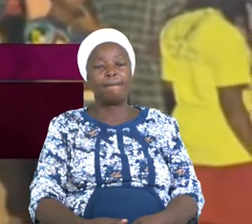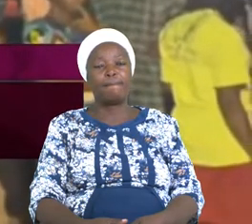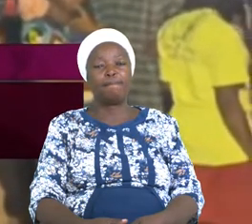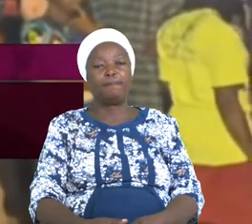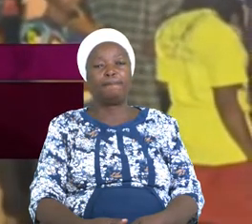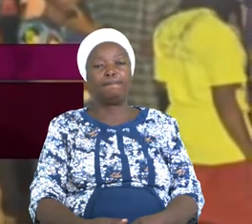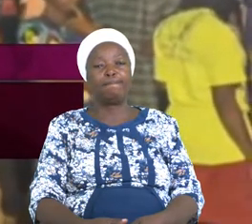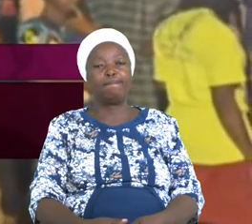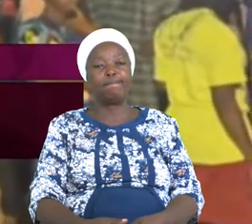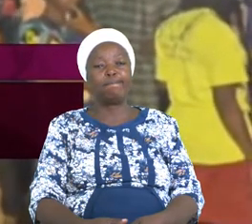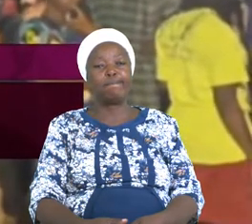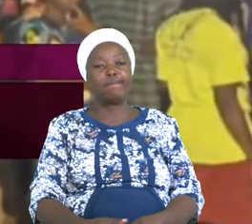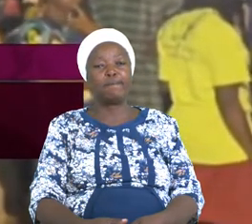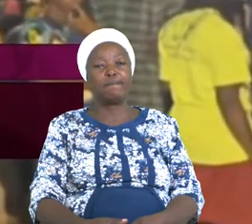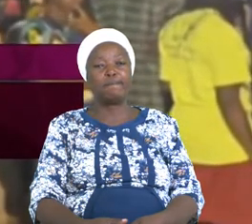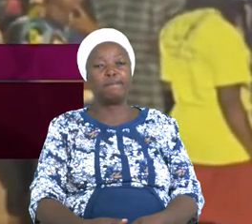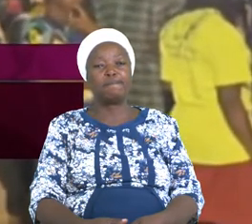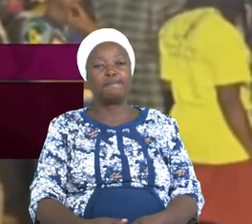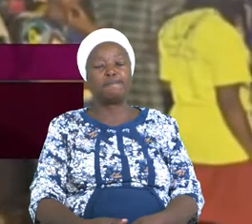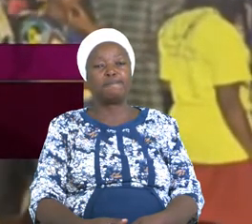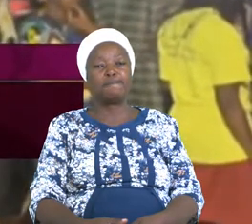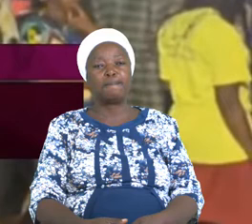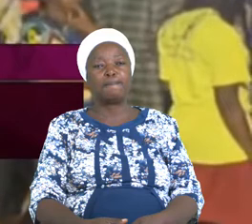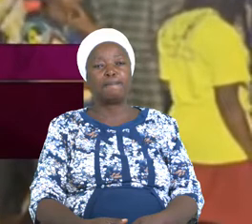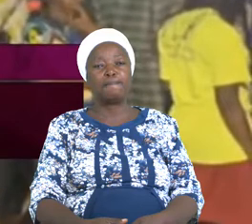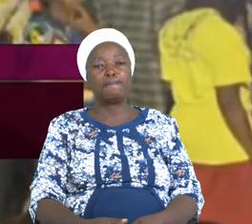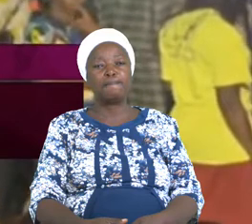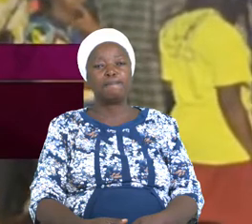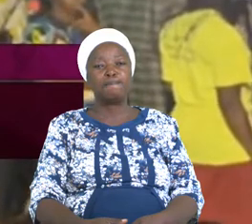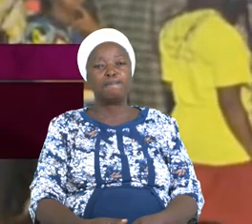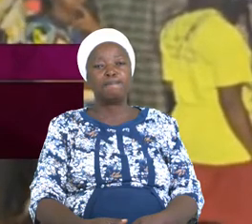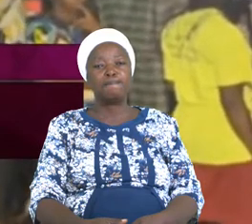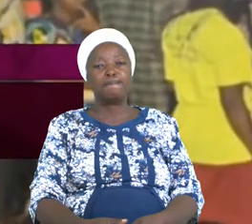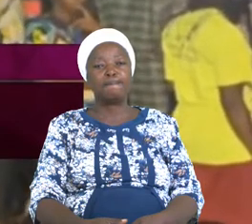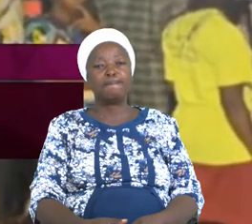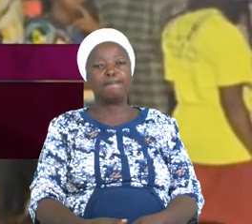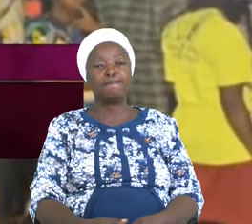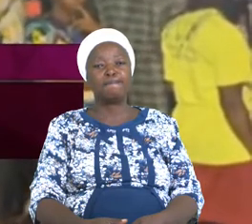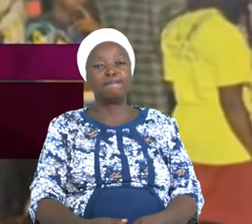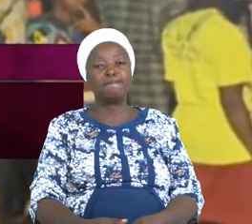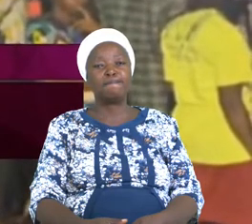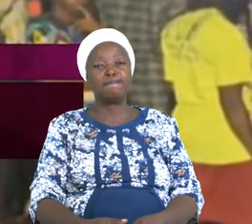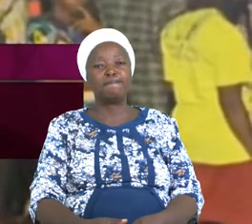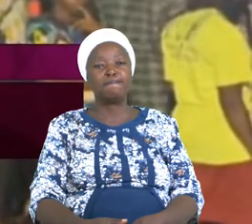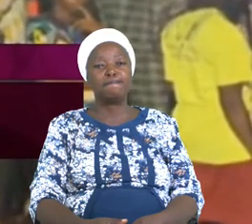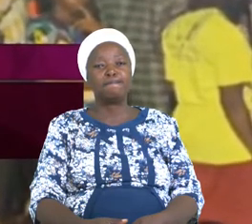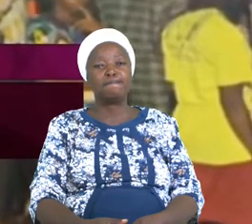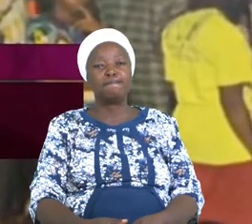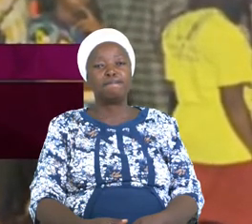to you tonight, if you are there, you just said a salvation prayer with us. I want you to pick up your device and go